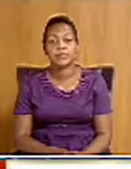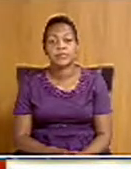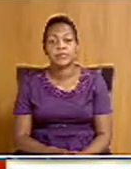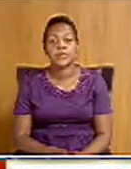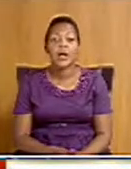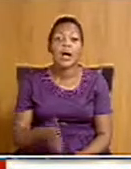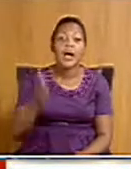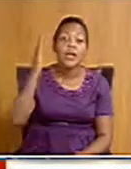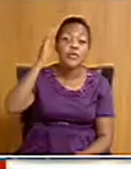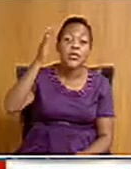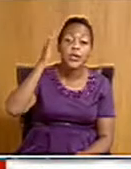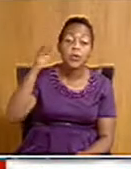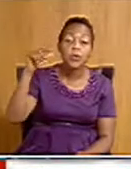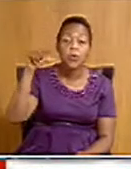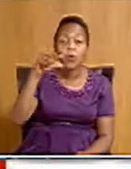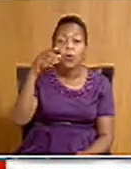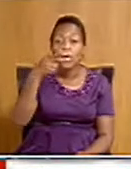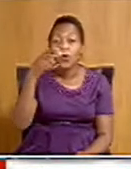gye muli eyo